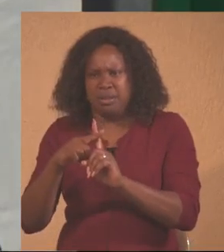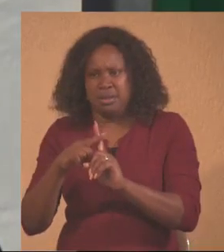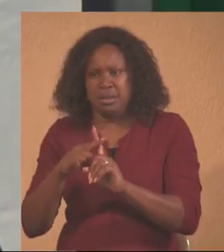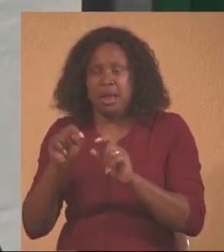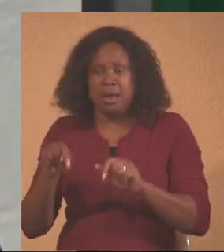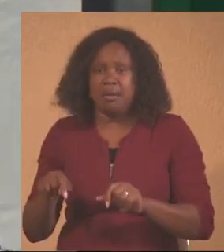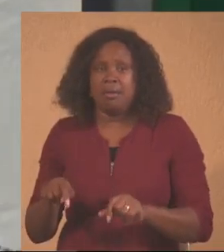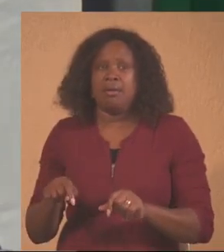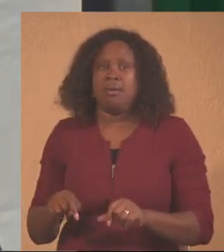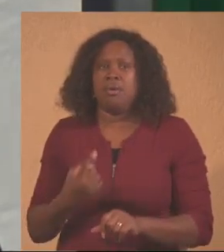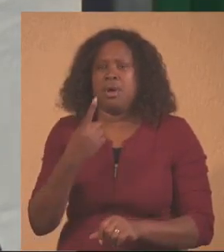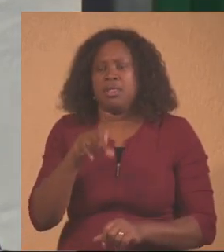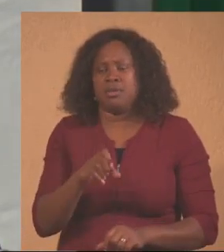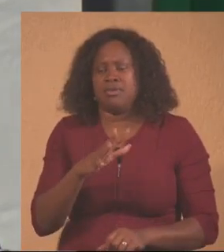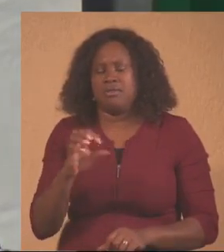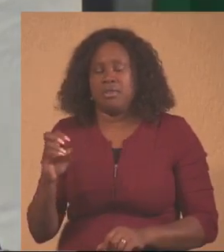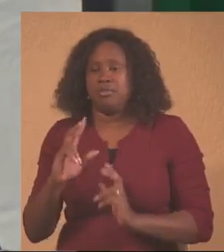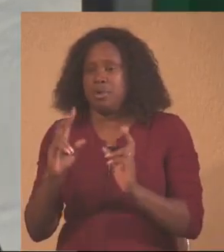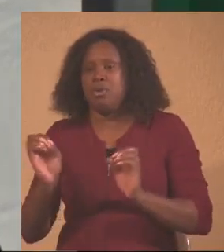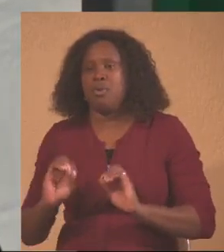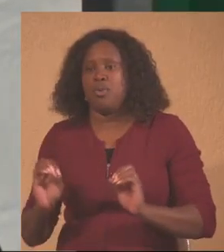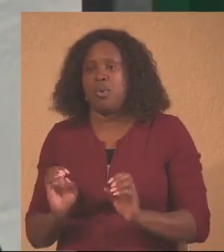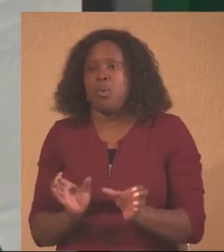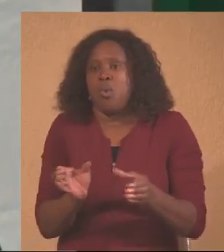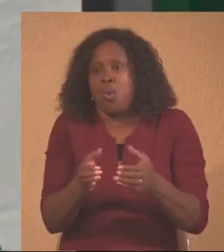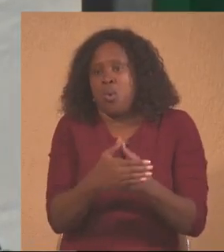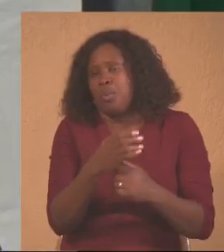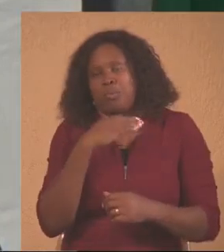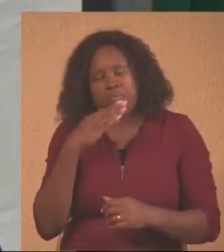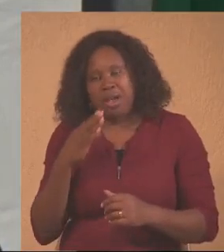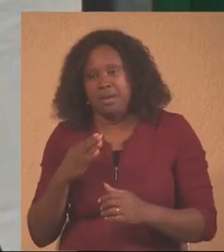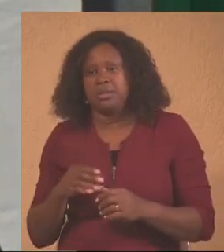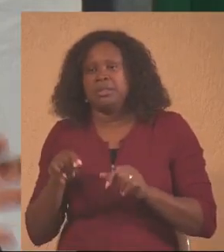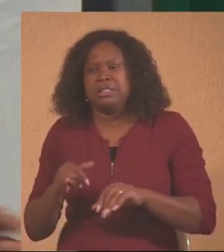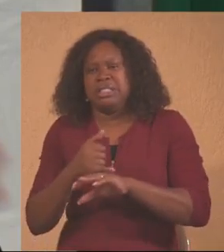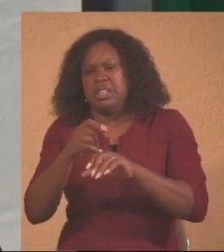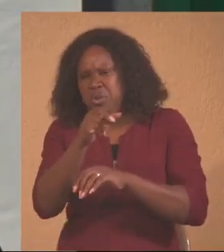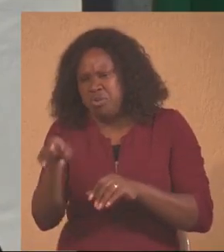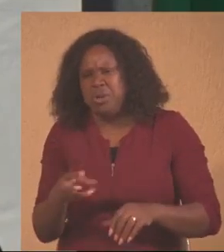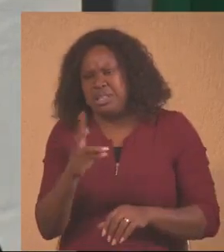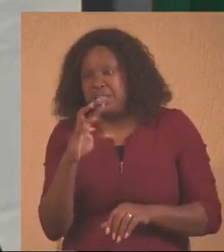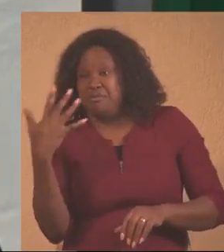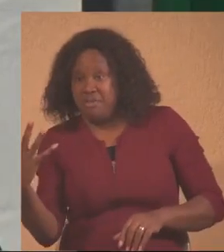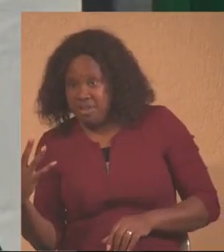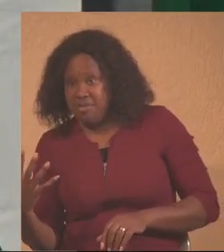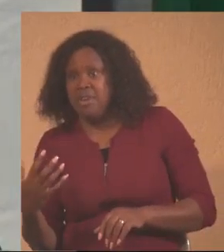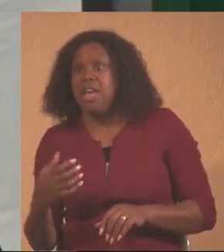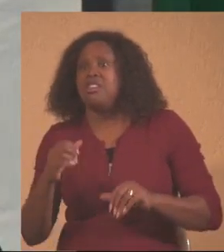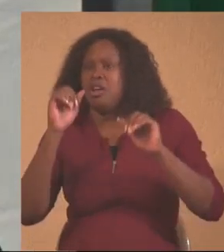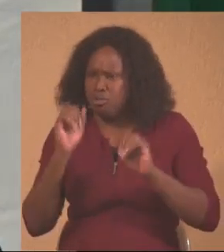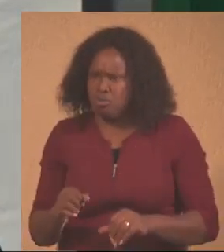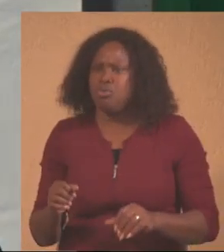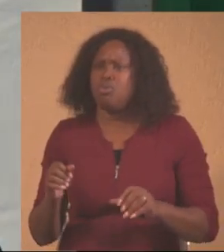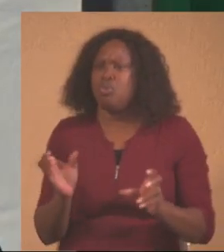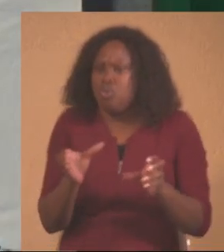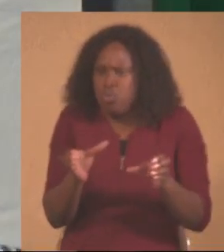we do not have 1,500 people being quarantined. So the facilities are there ready to be